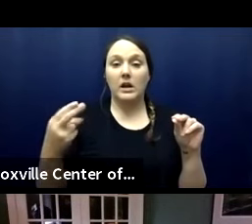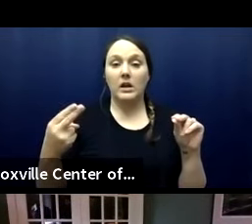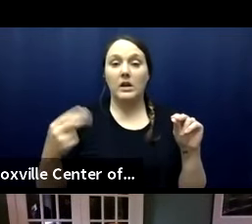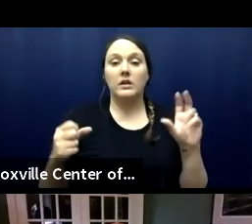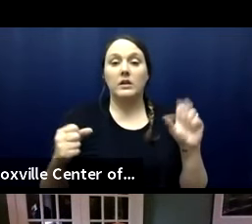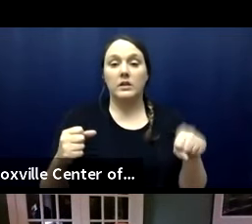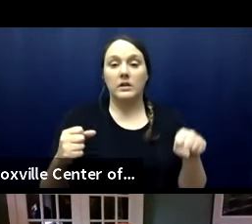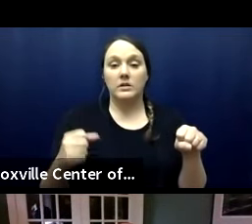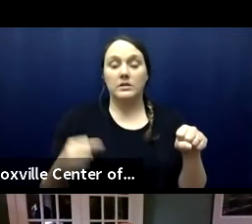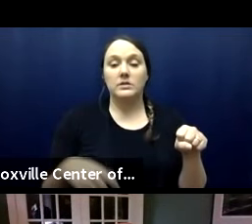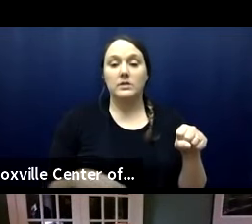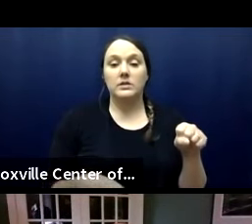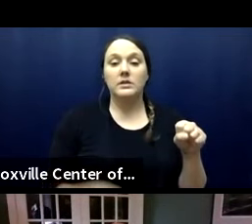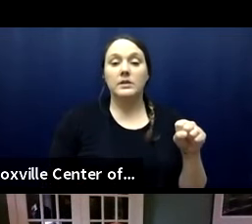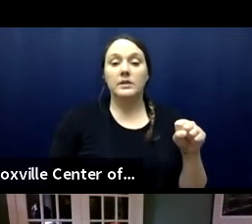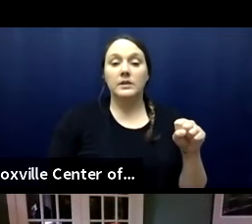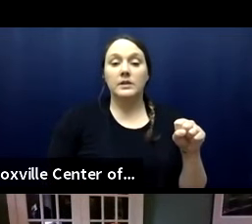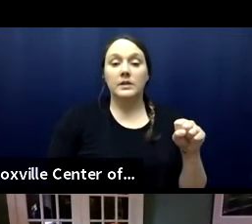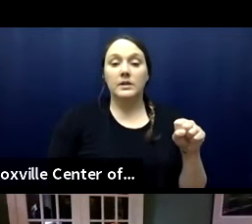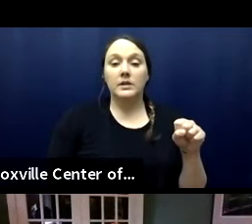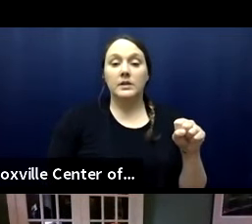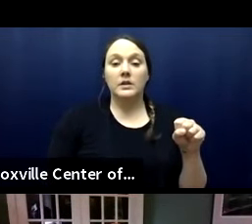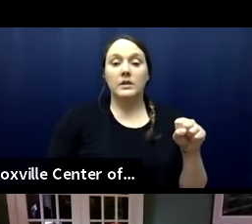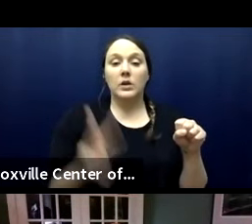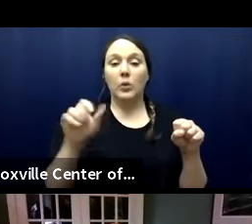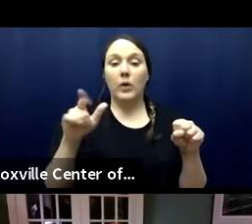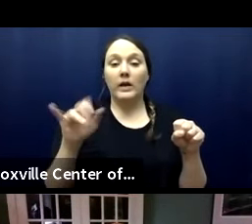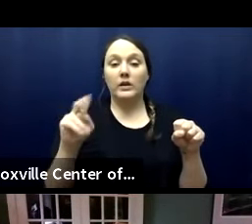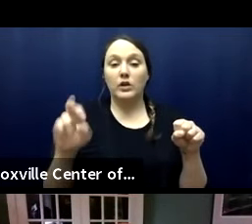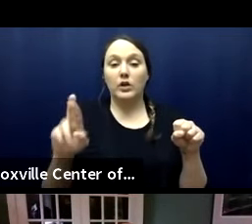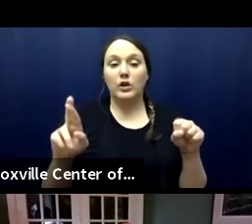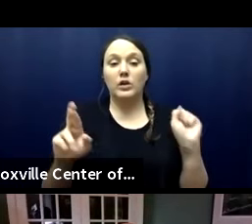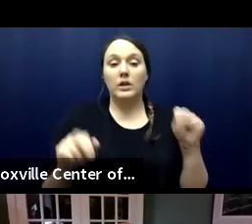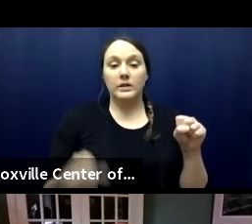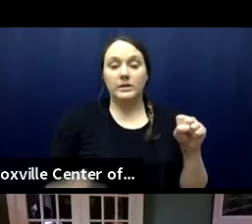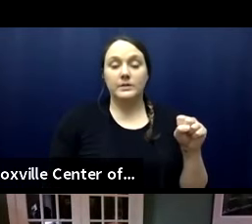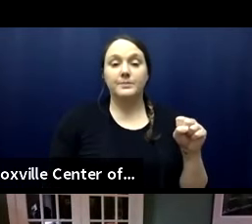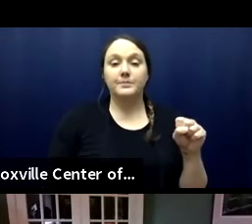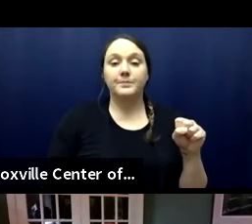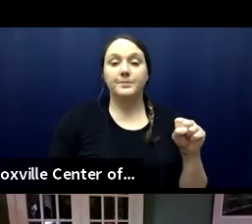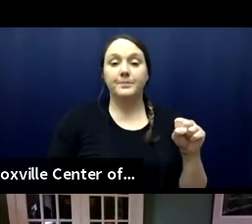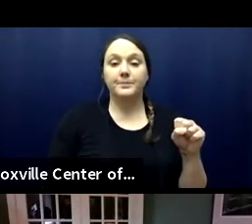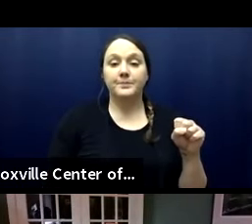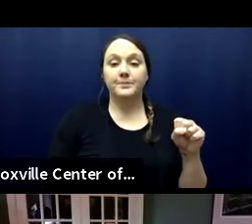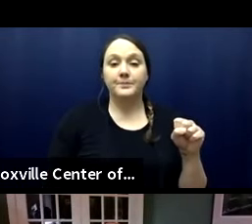Yes. Souza's not here. Wagner. Yes.